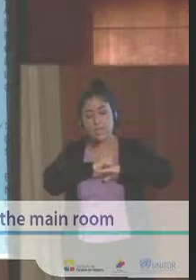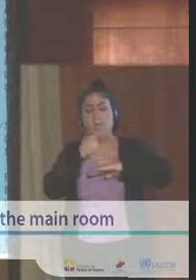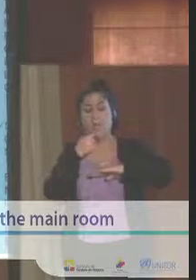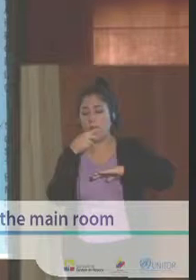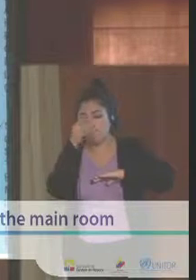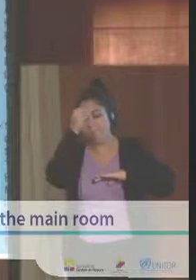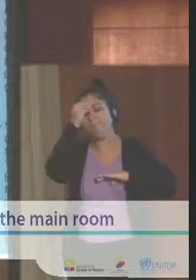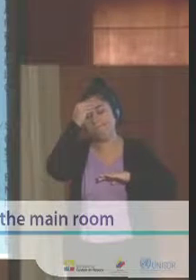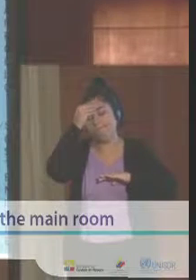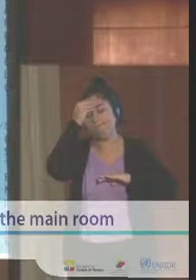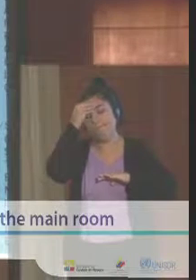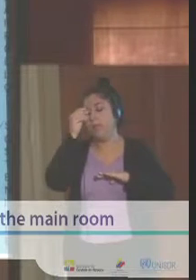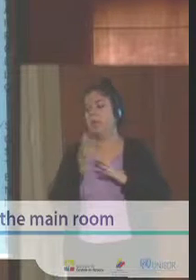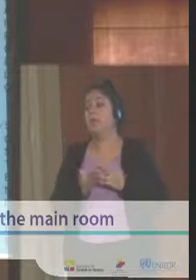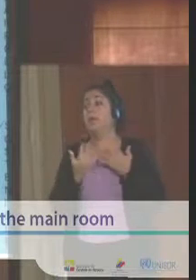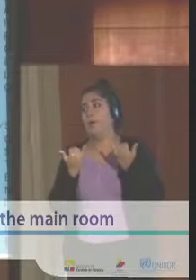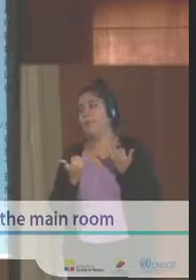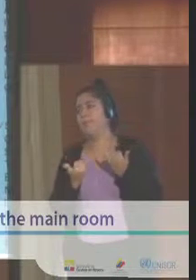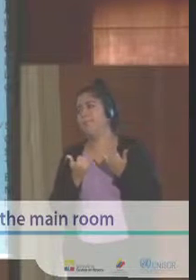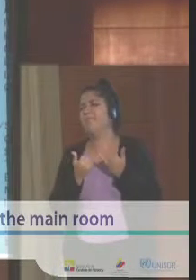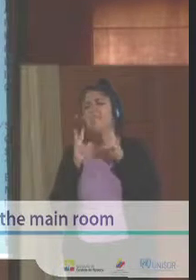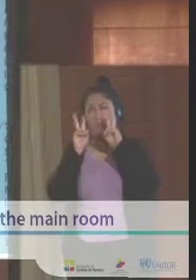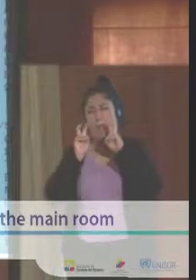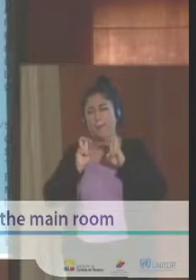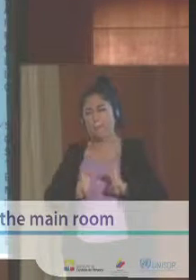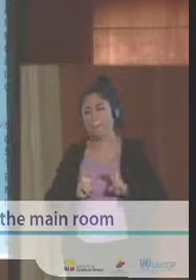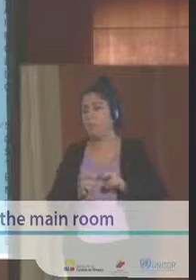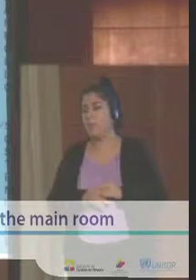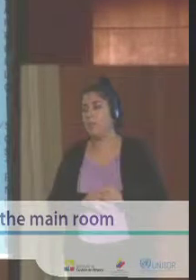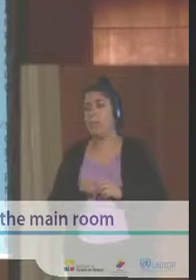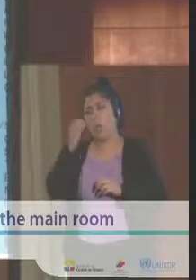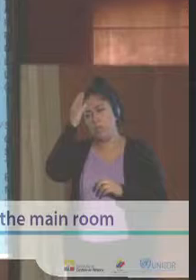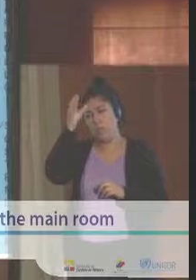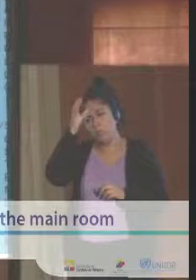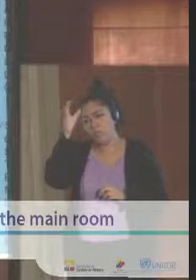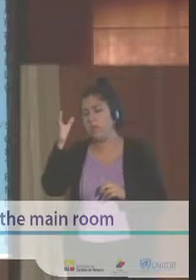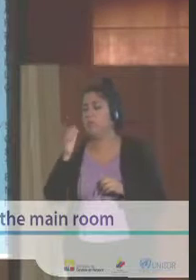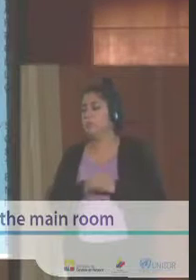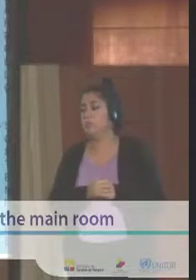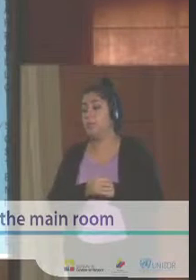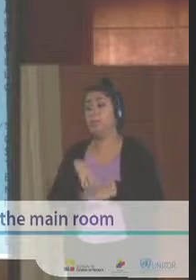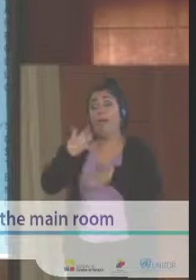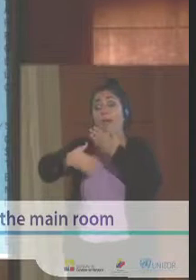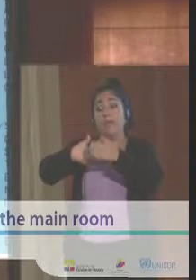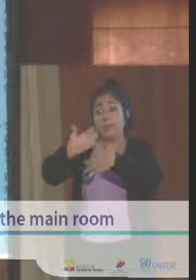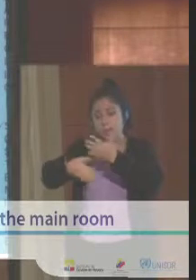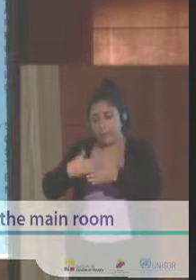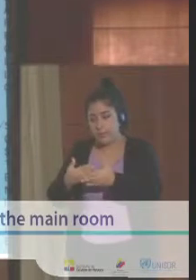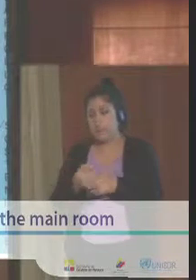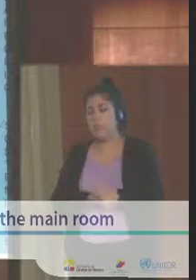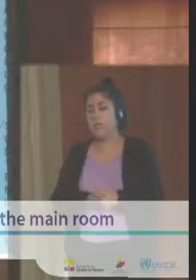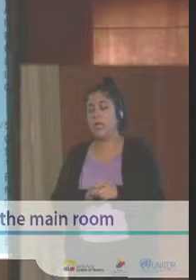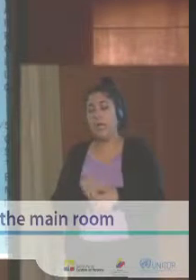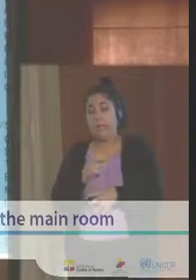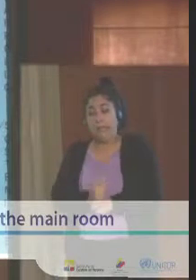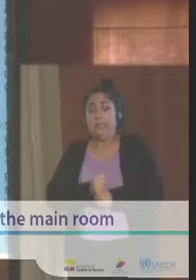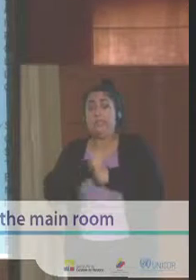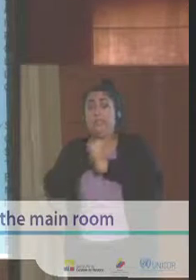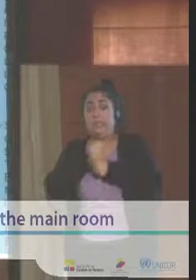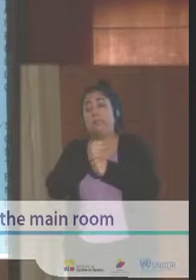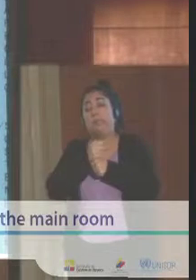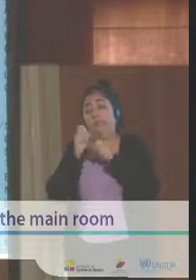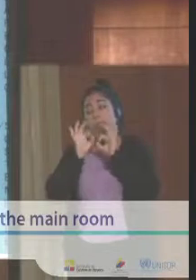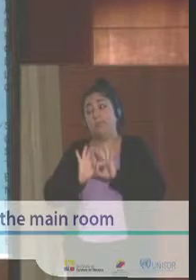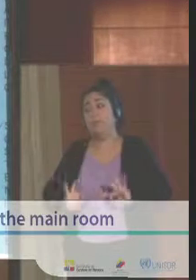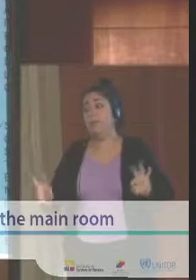of defining concepts, of defining the theory, the concepts. so that we can then